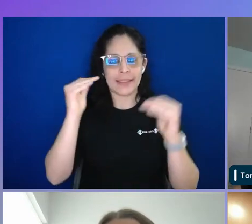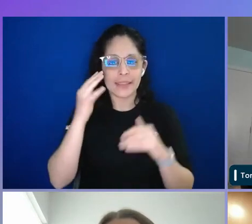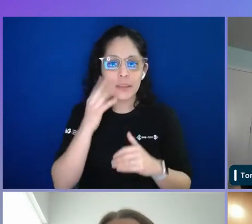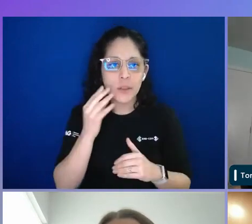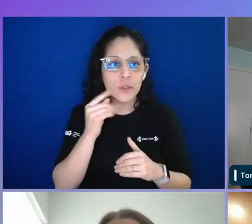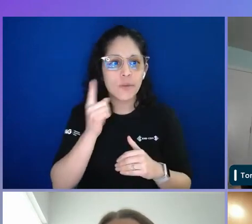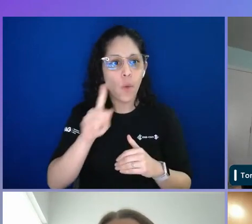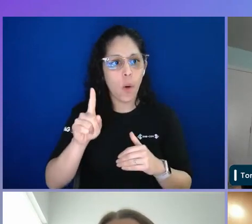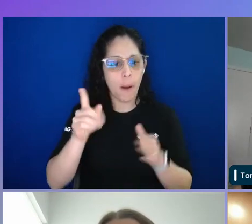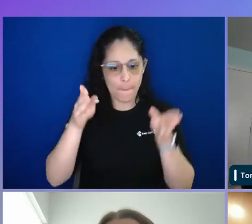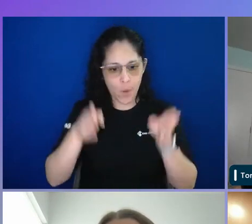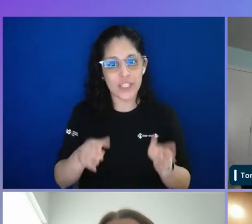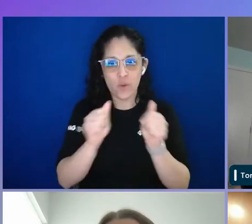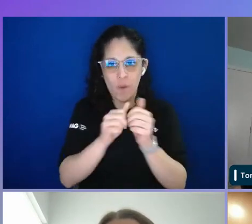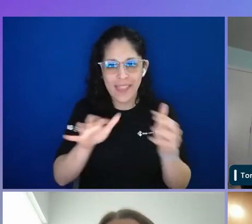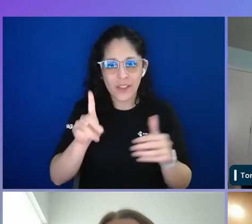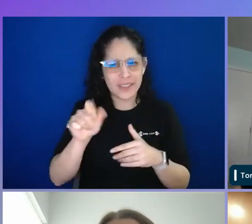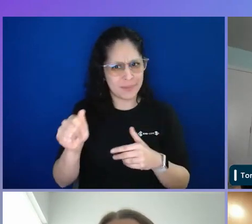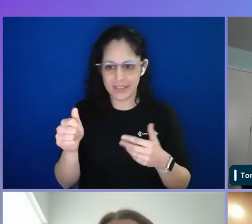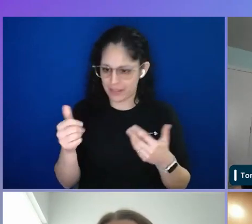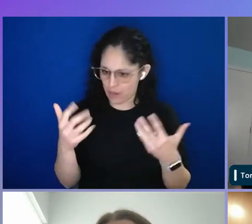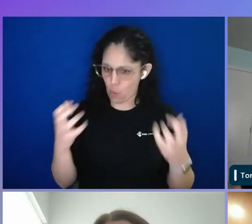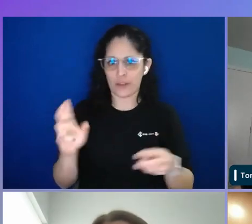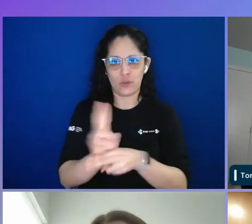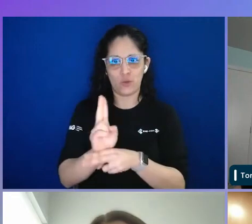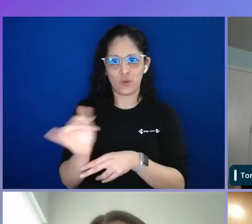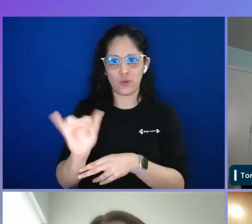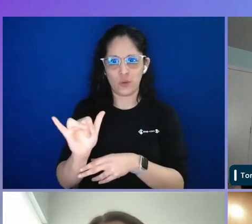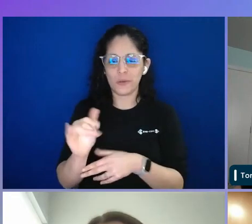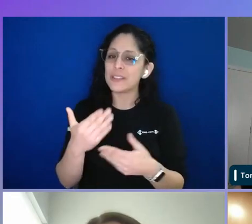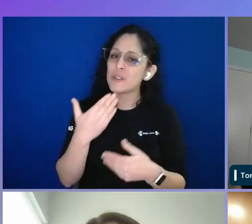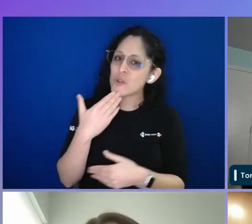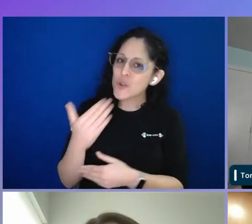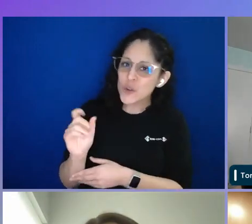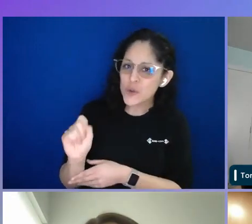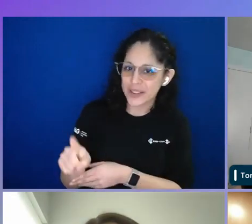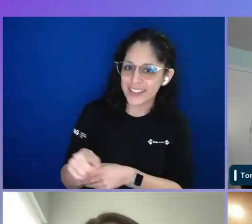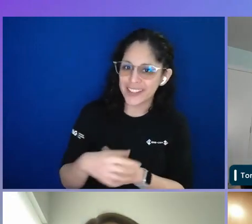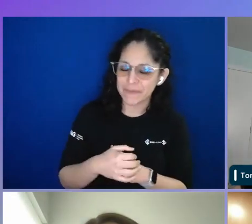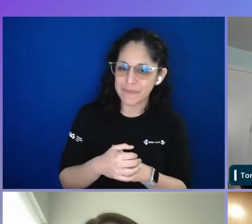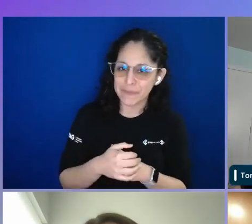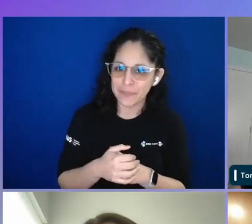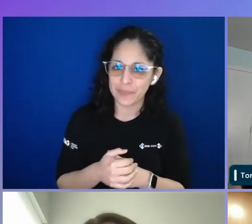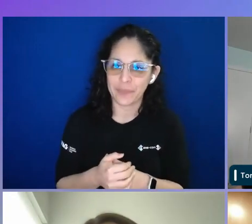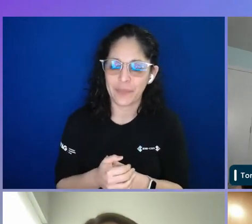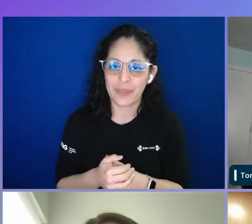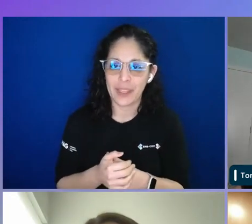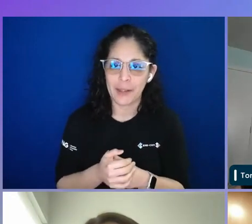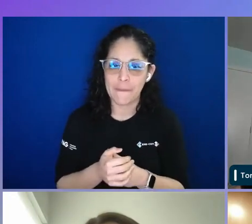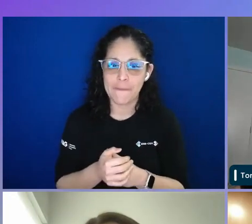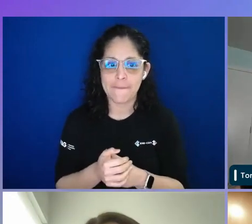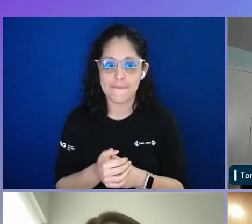someone without that disability. So good question, and good,